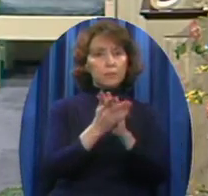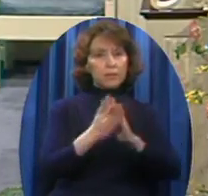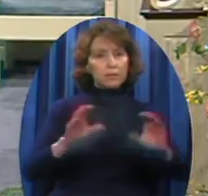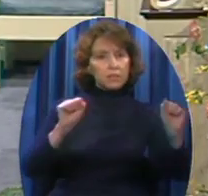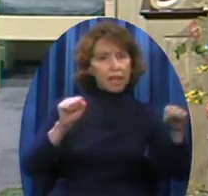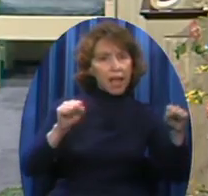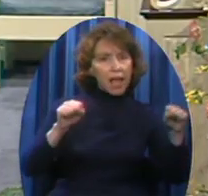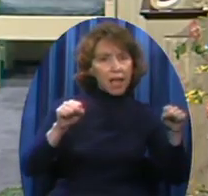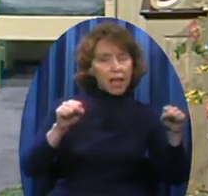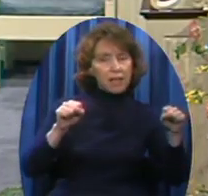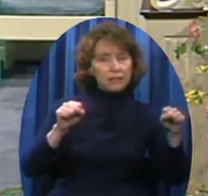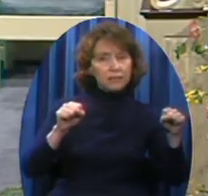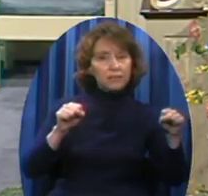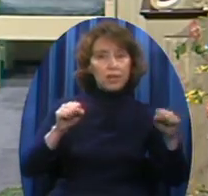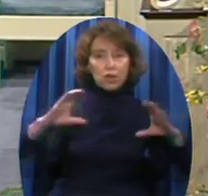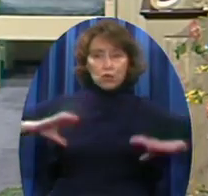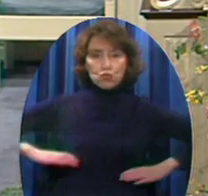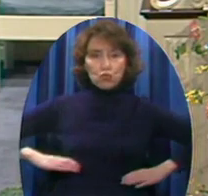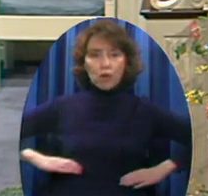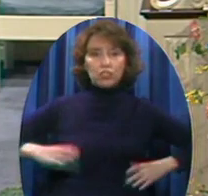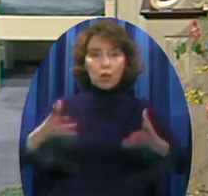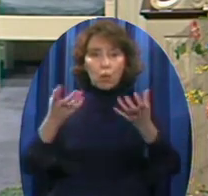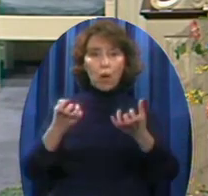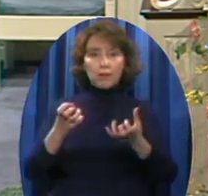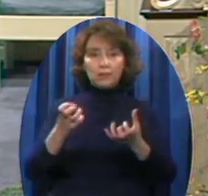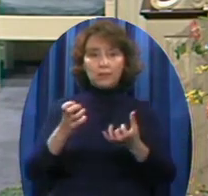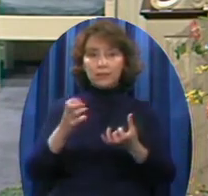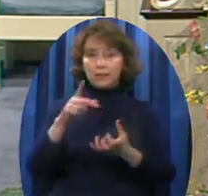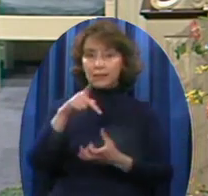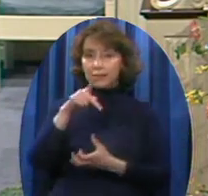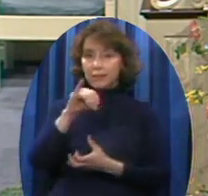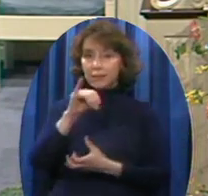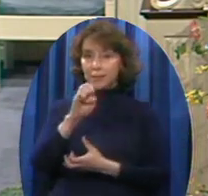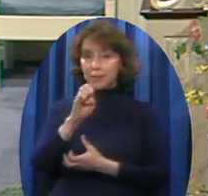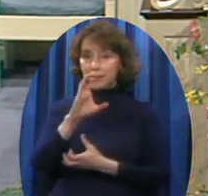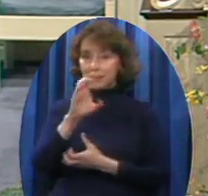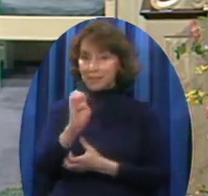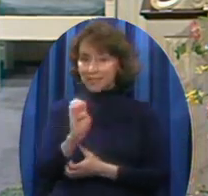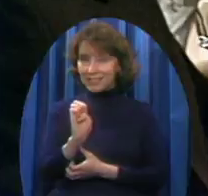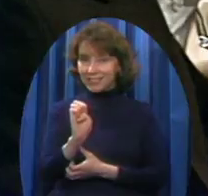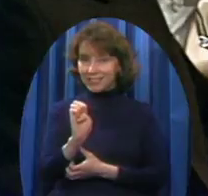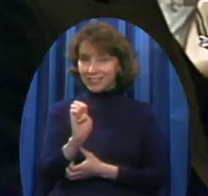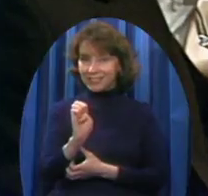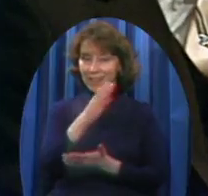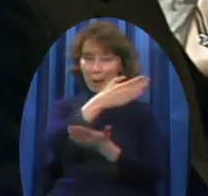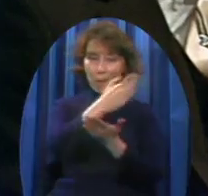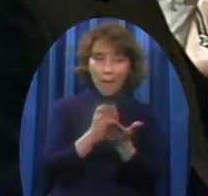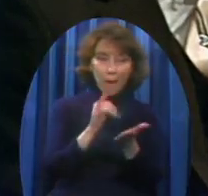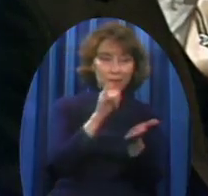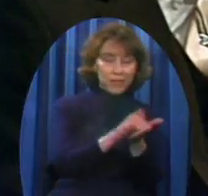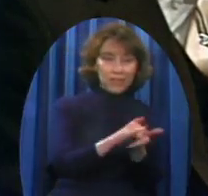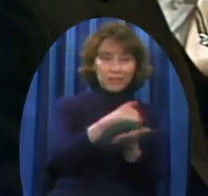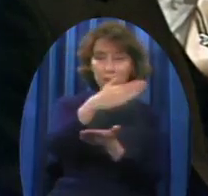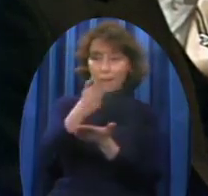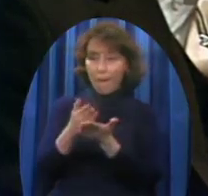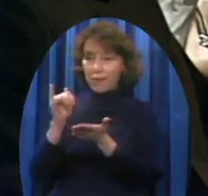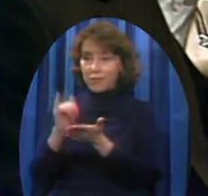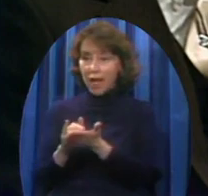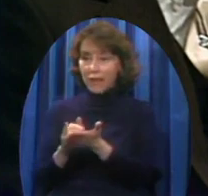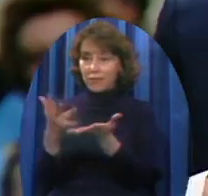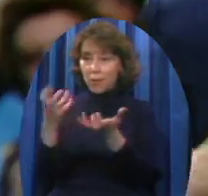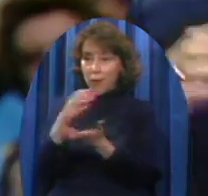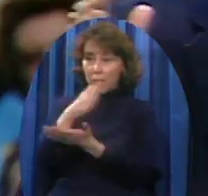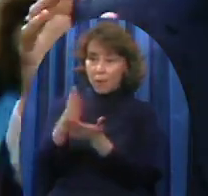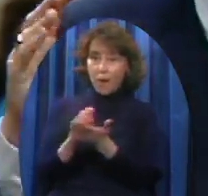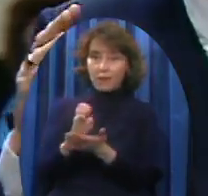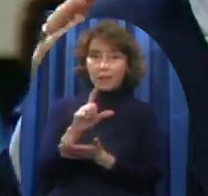peace? P-I-E-C-E, a piece of this and a piece of that. They want a little bit of everything. Right now, it's El Salvador. And